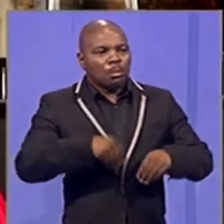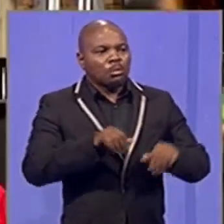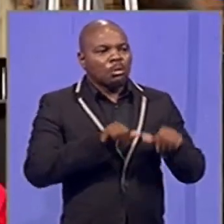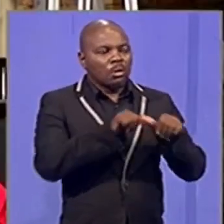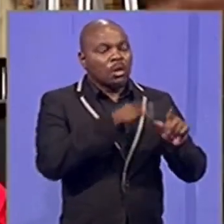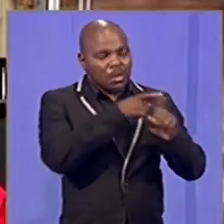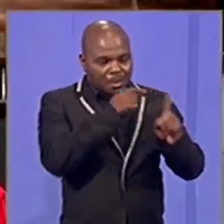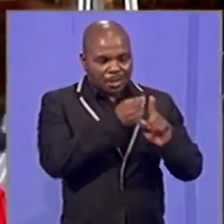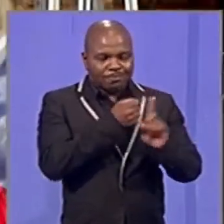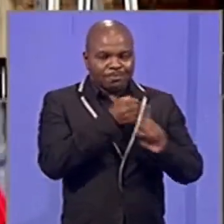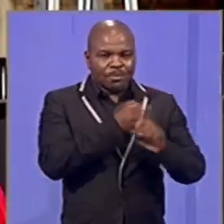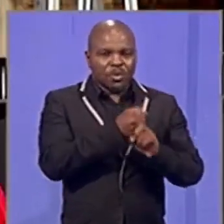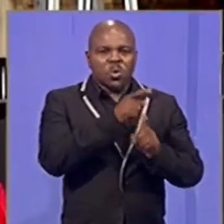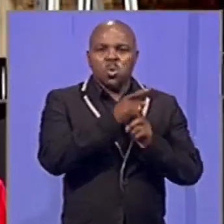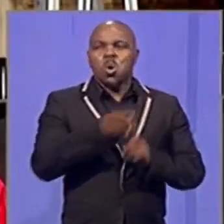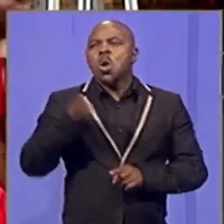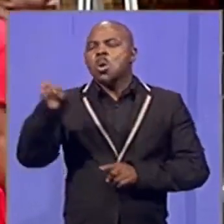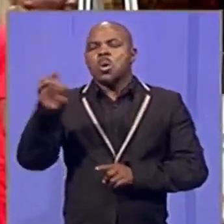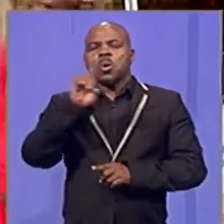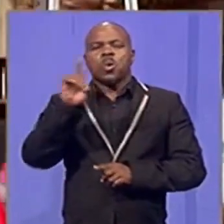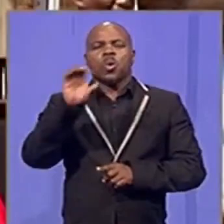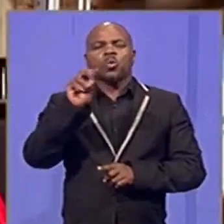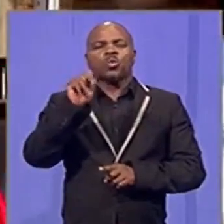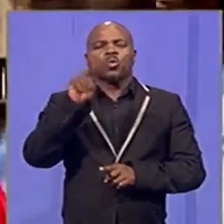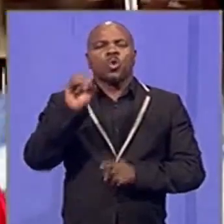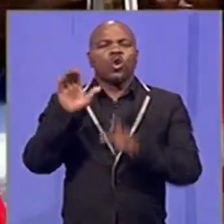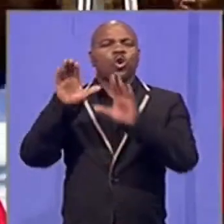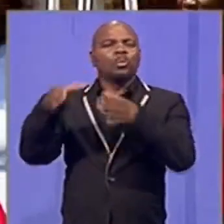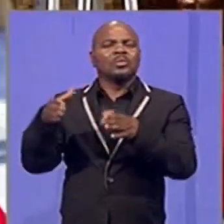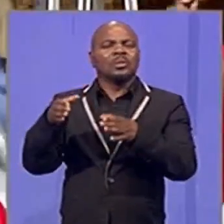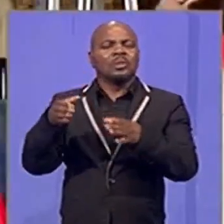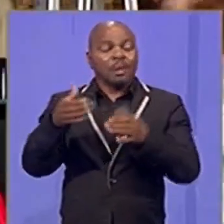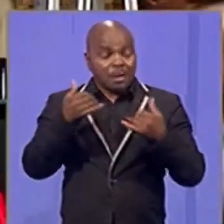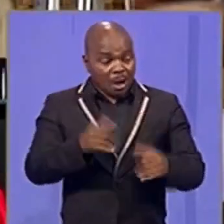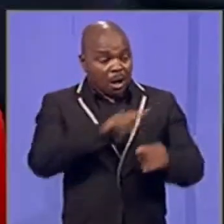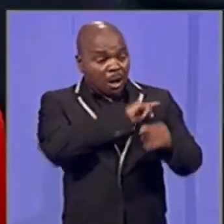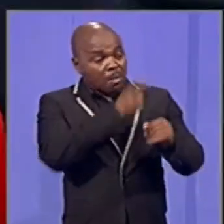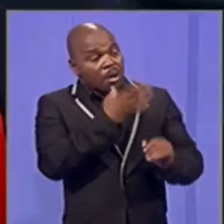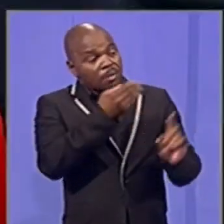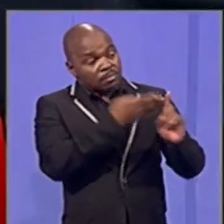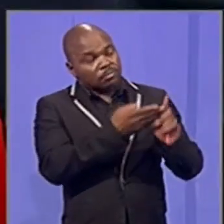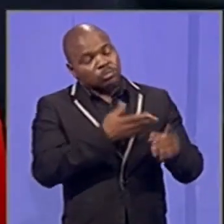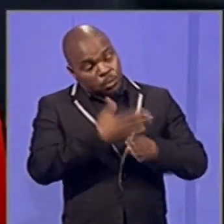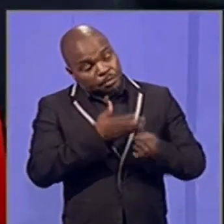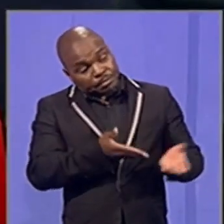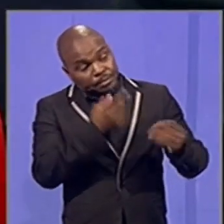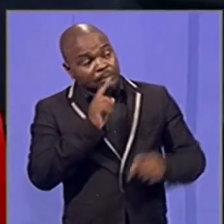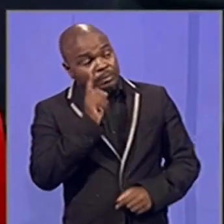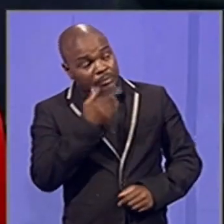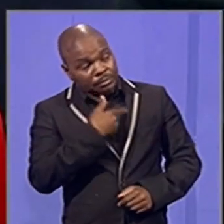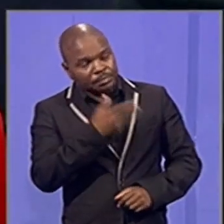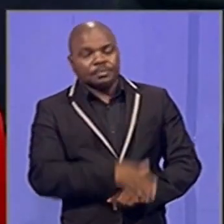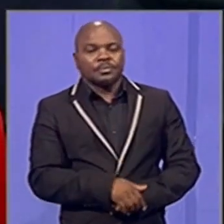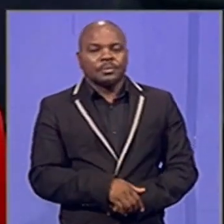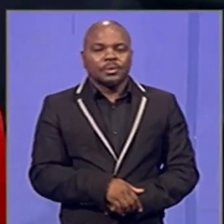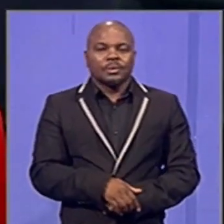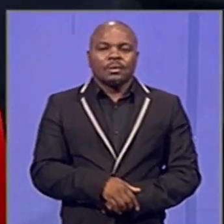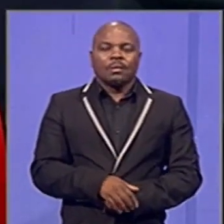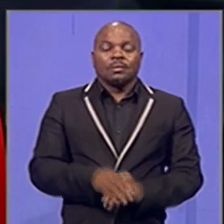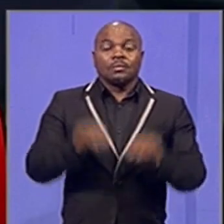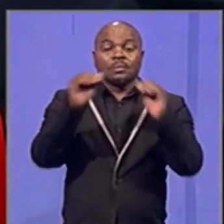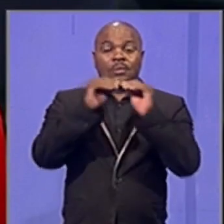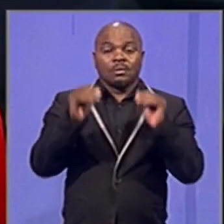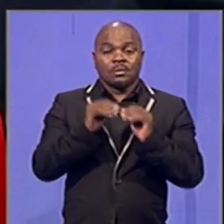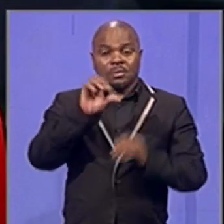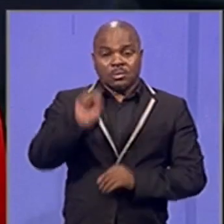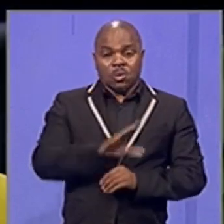state kwana di zondo commission o fuwe matla this time ha ka sebetse re mshebile. Le ha ho le jwalo dipalopalo tsa Stats